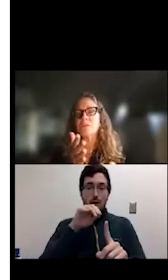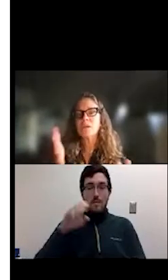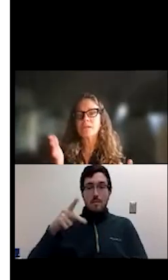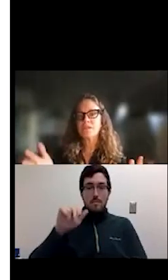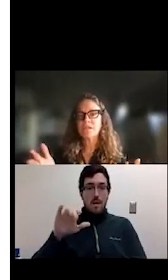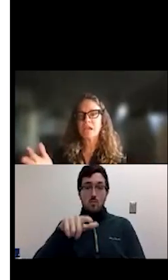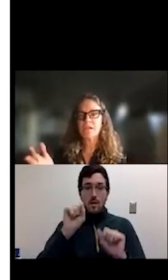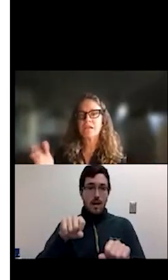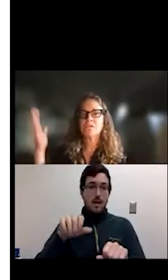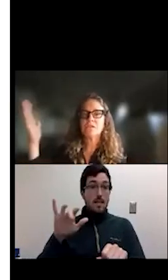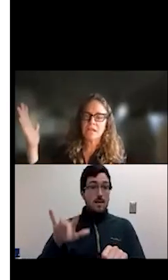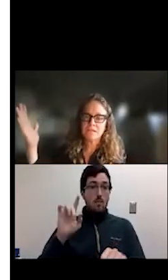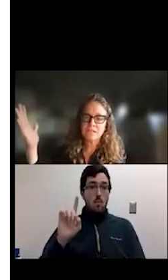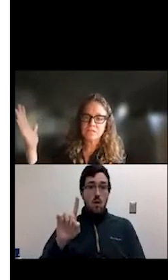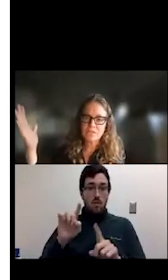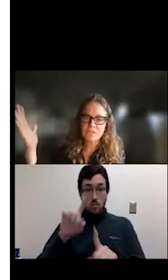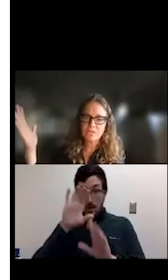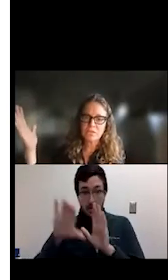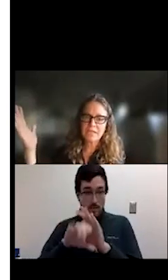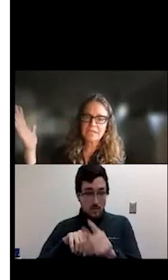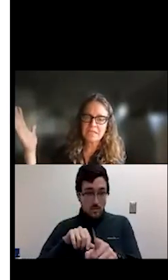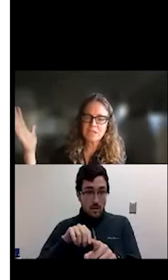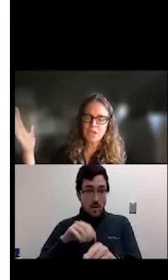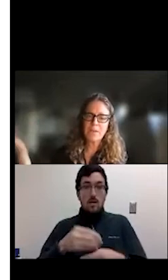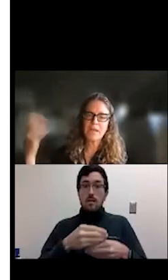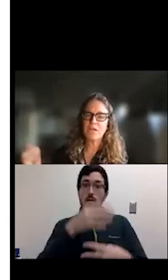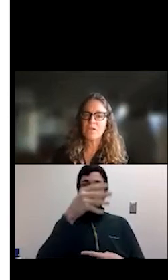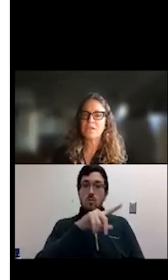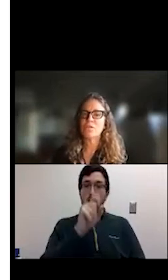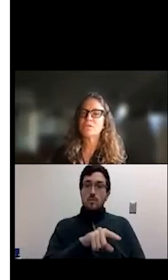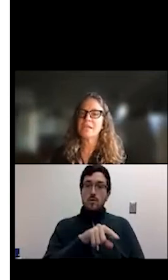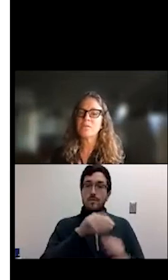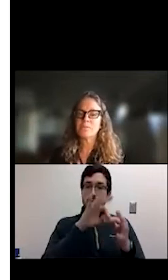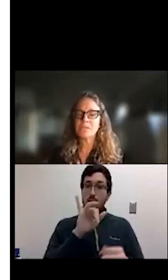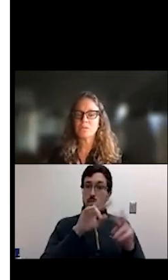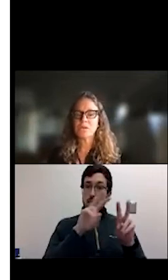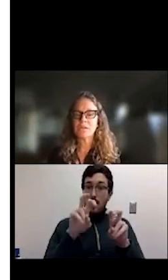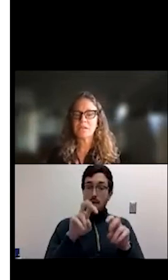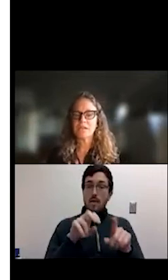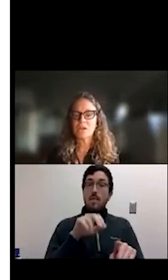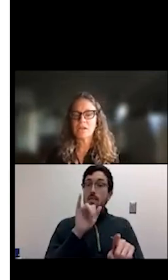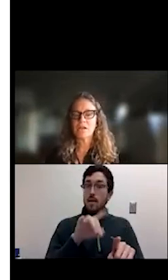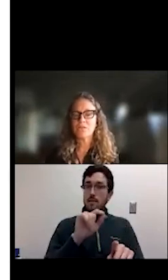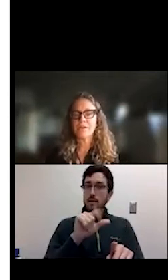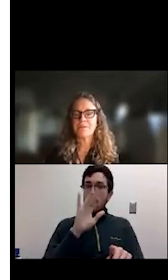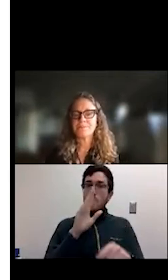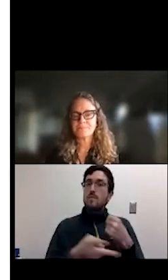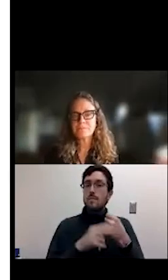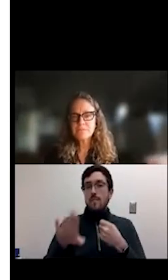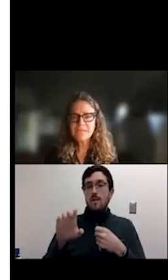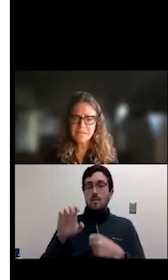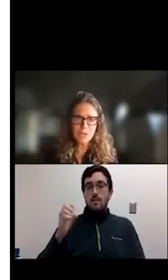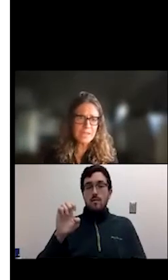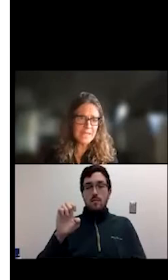you could click on one of these icons, you could get a list of questions related to that topic, and then those data would be stored in the electronic health